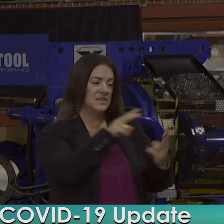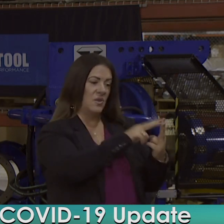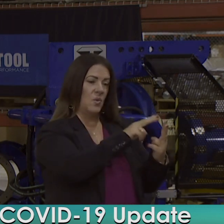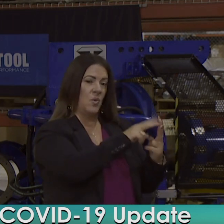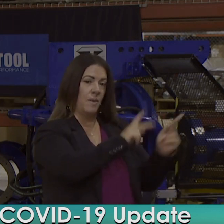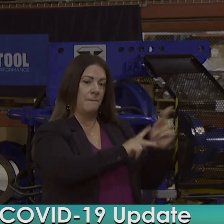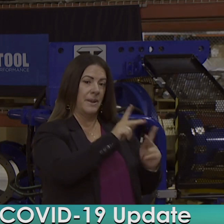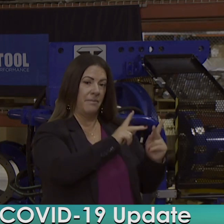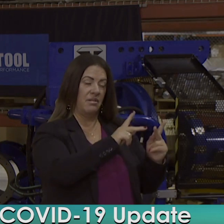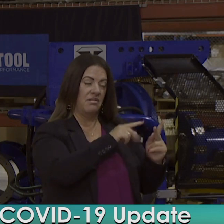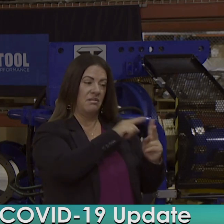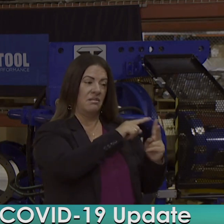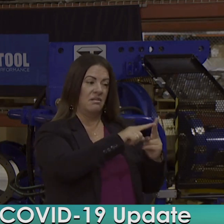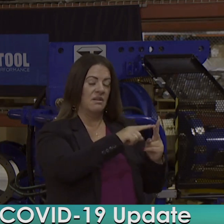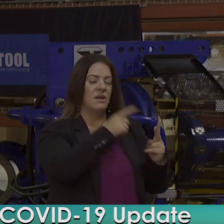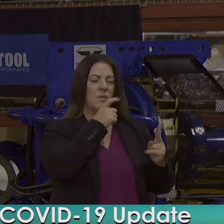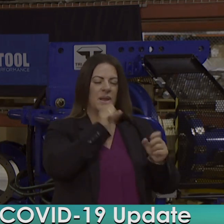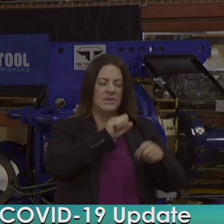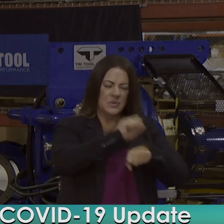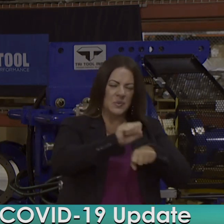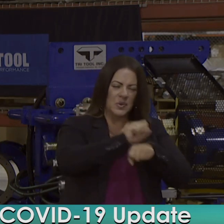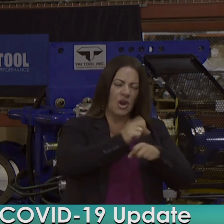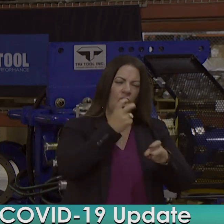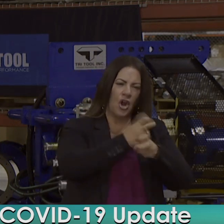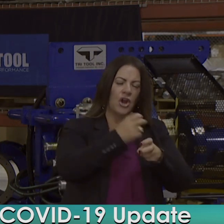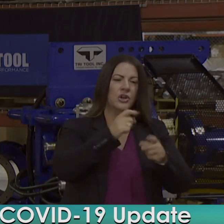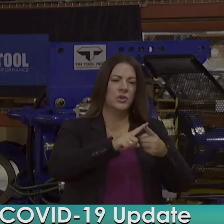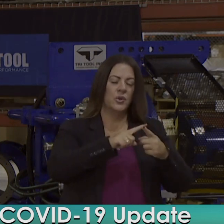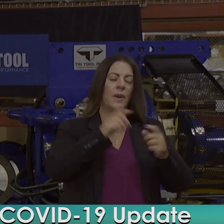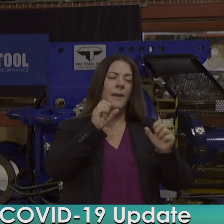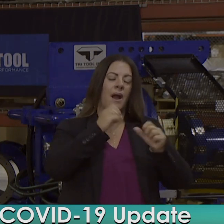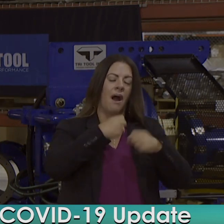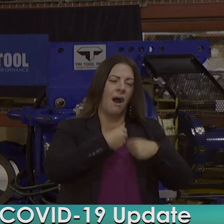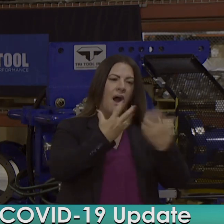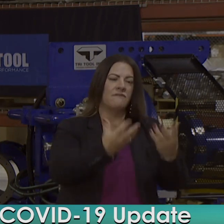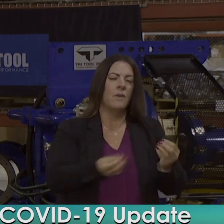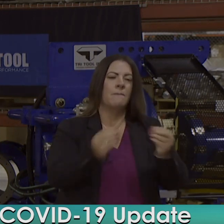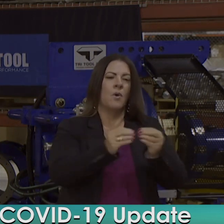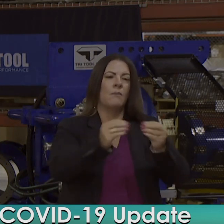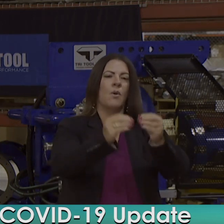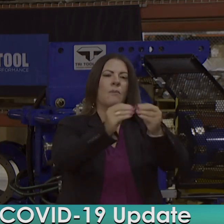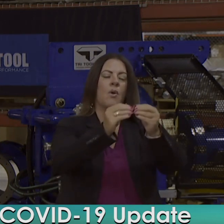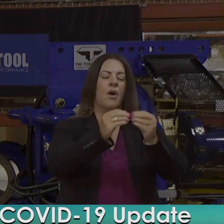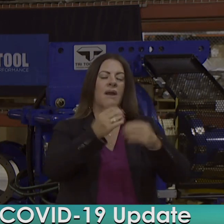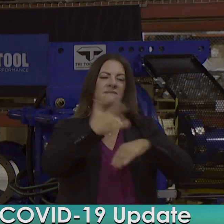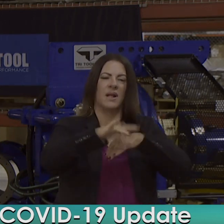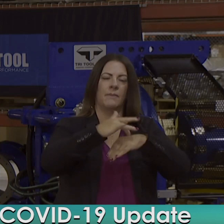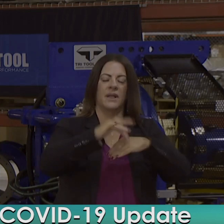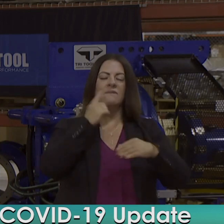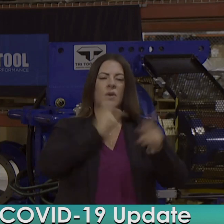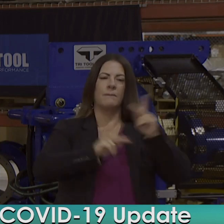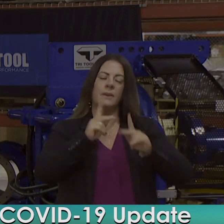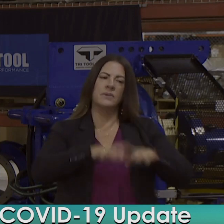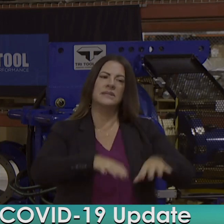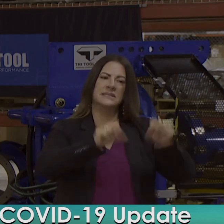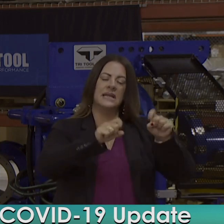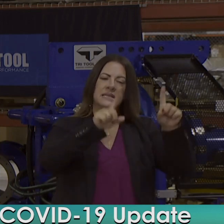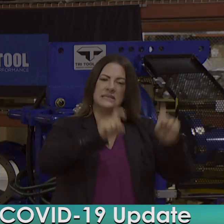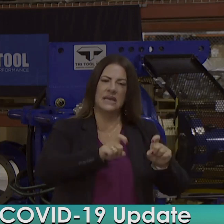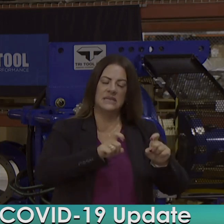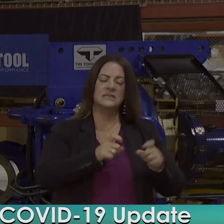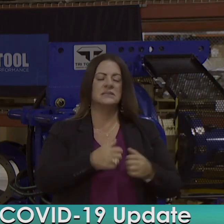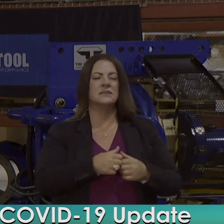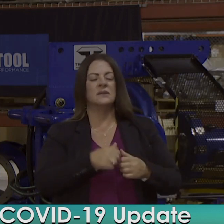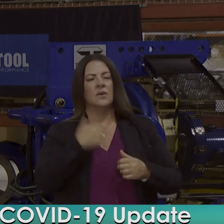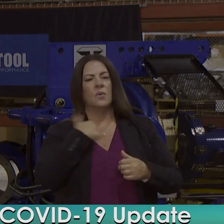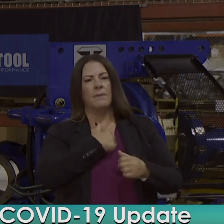able to achieve milestones that we set out at 15,000 a day, 25,000 a day, a goal of 60,000 a day, a stretch